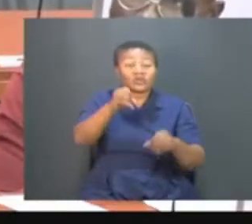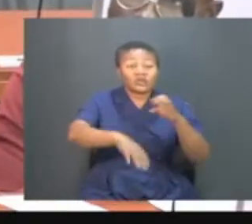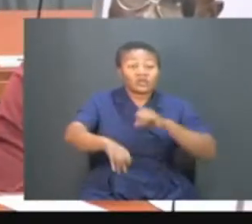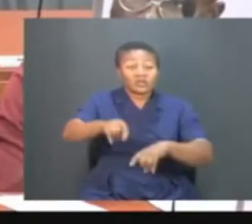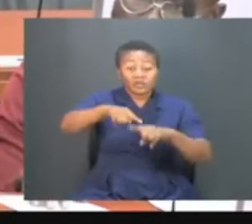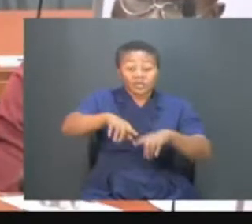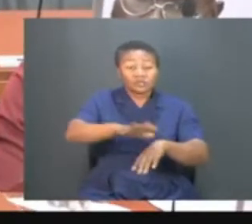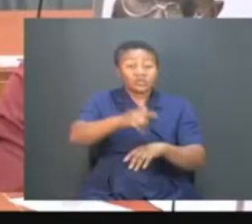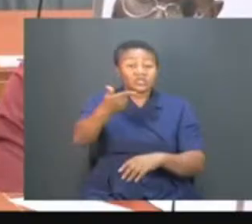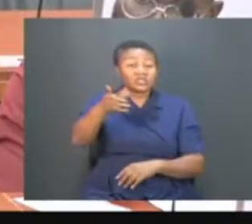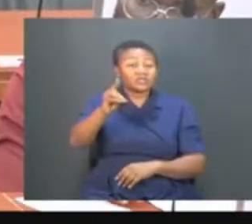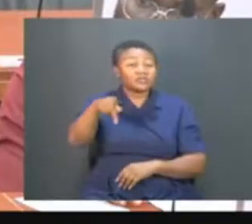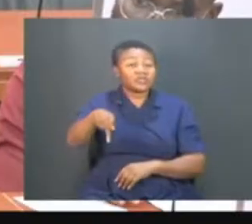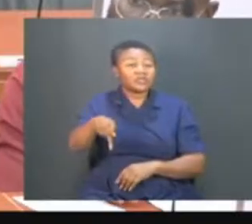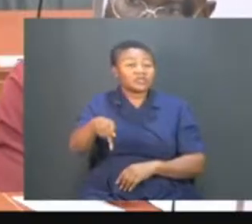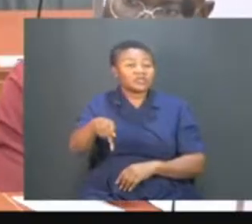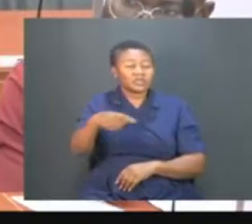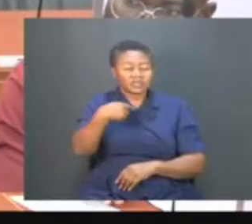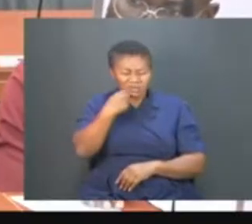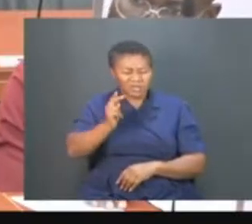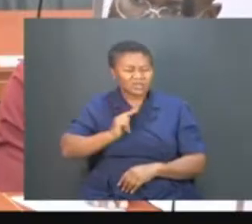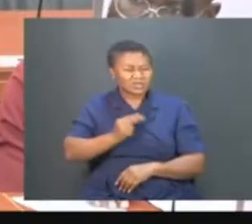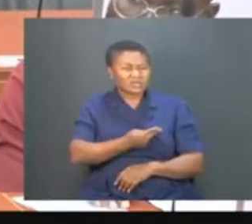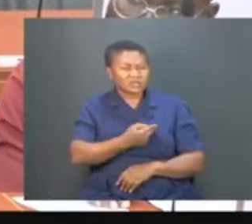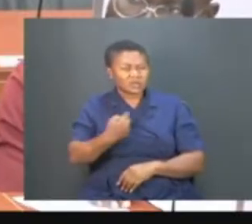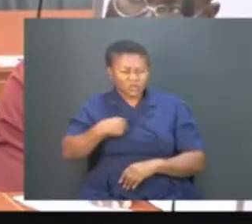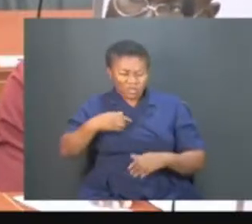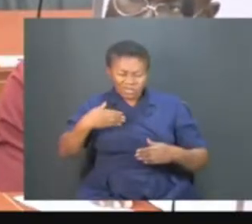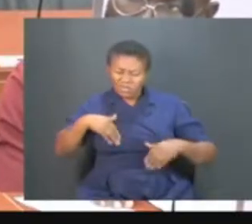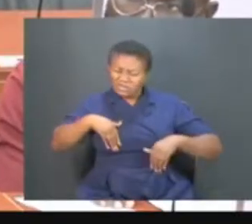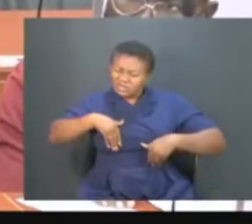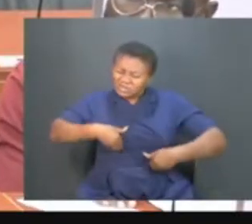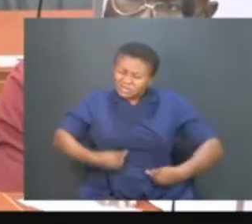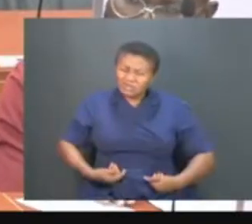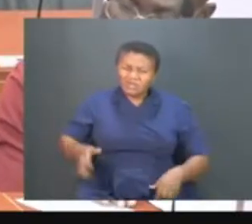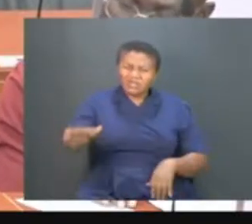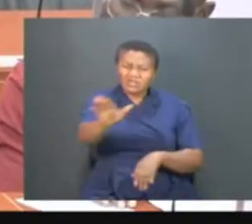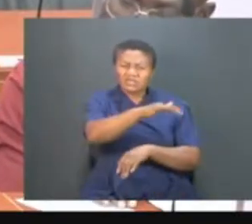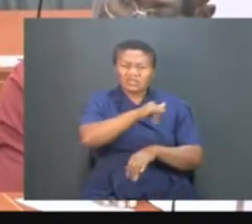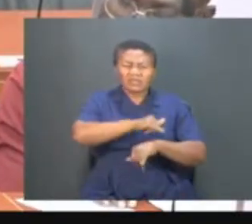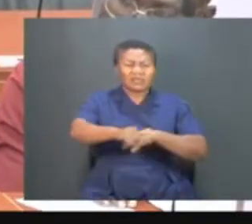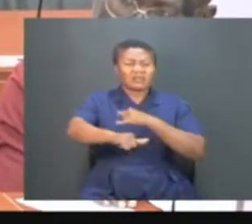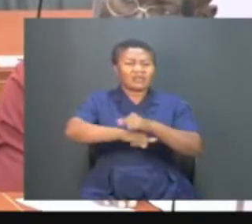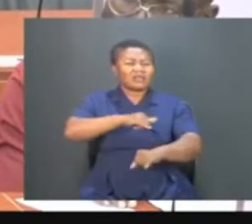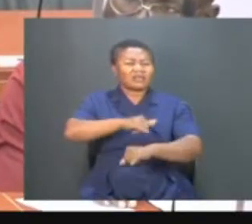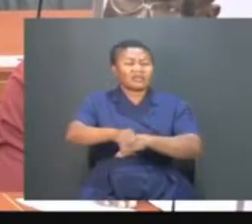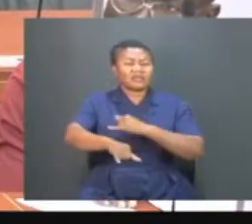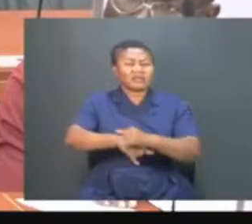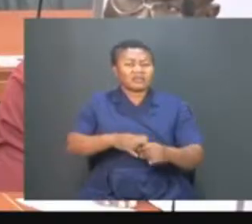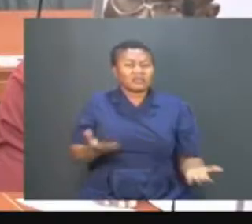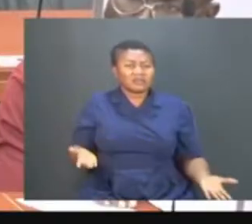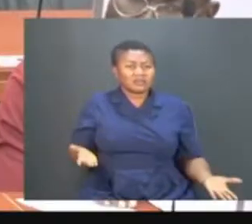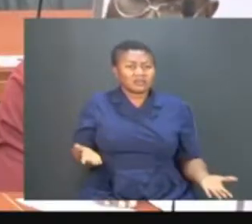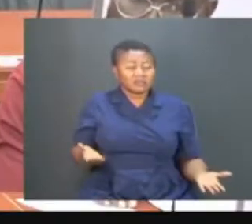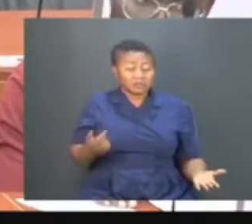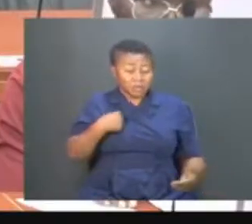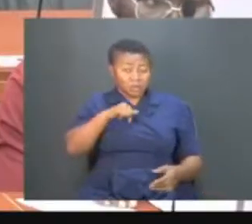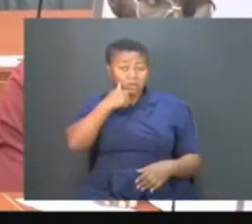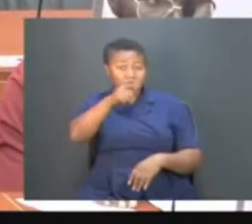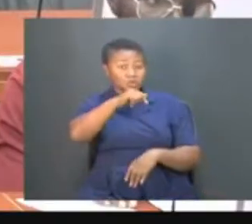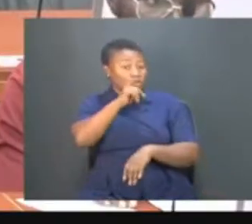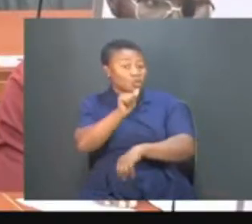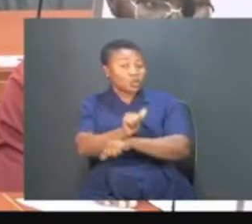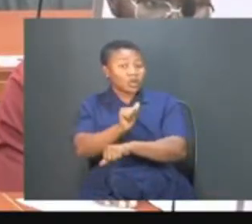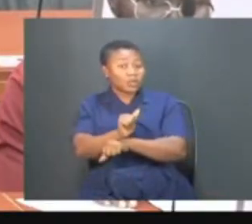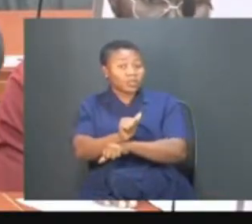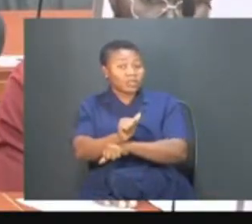today? Tell us. We are tired of lies and the deception and the propaganda. That's right. I am not blaming you, you've not done anything. You are building